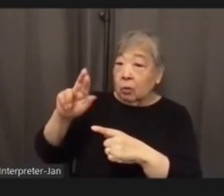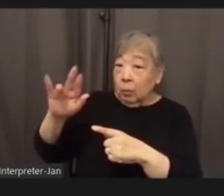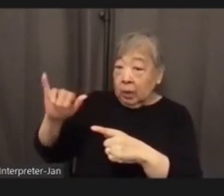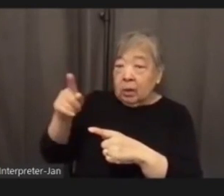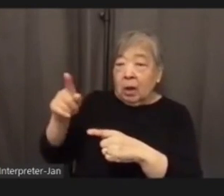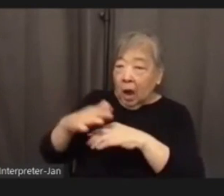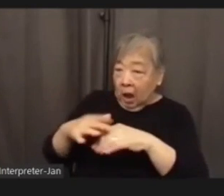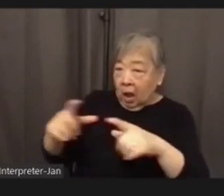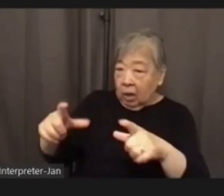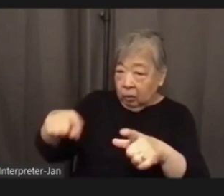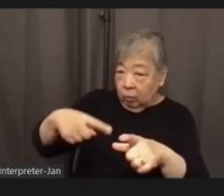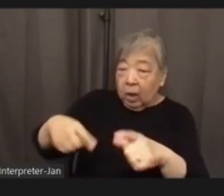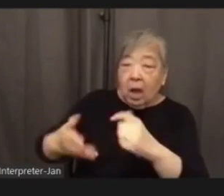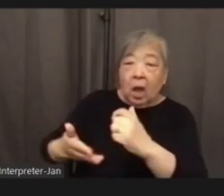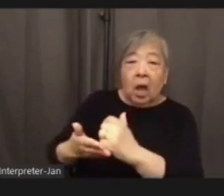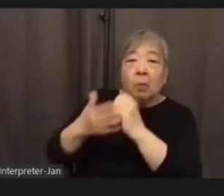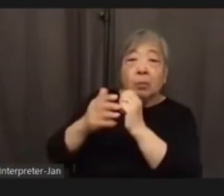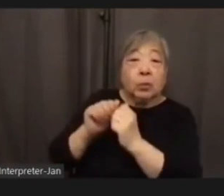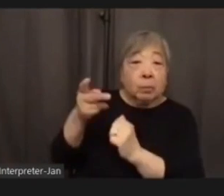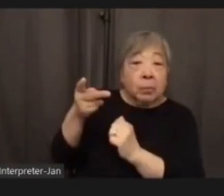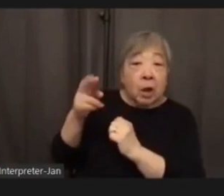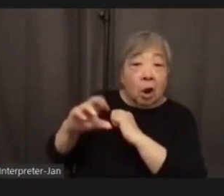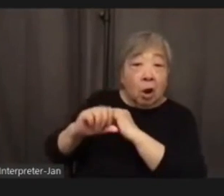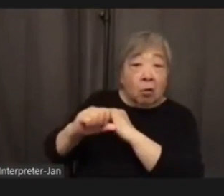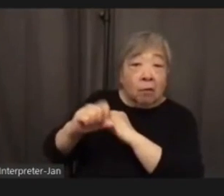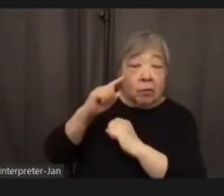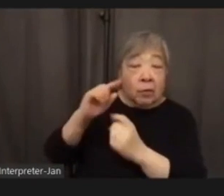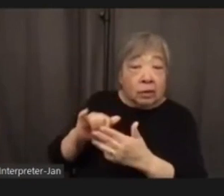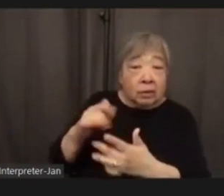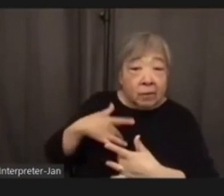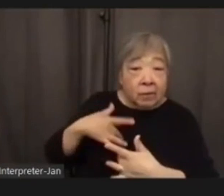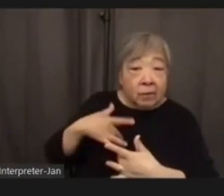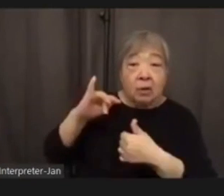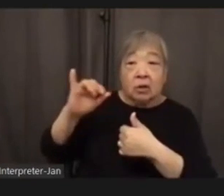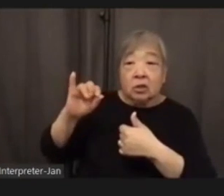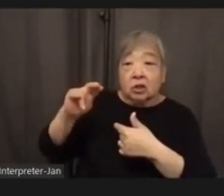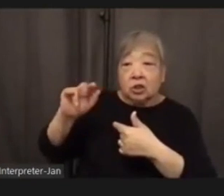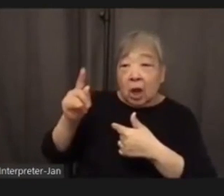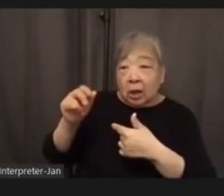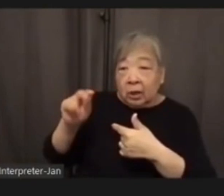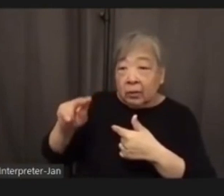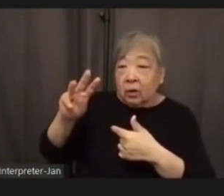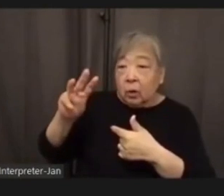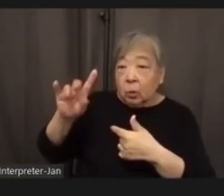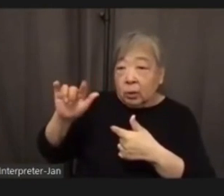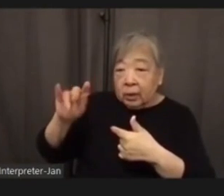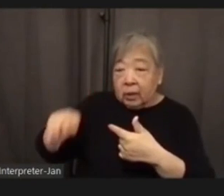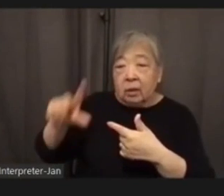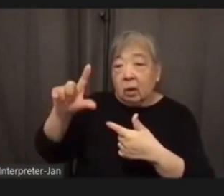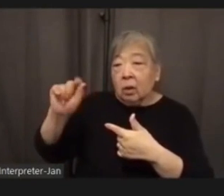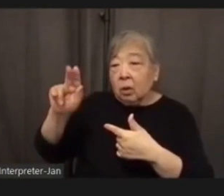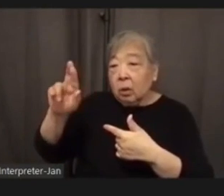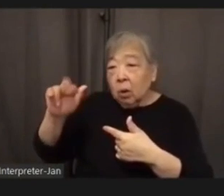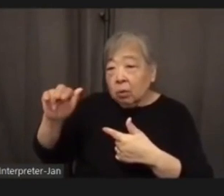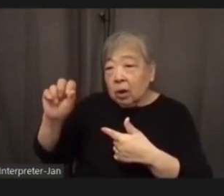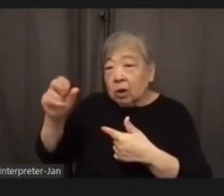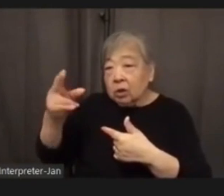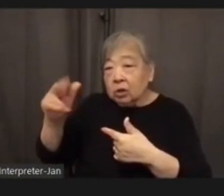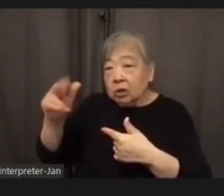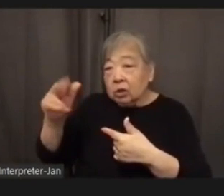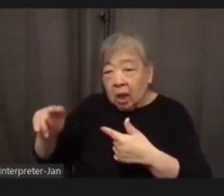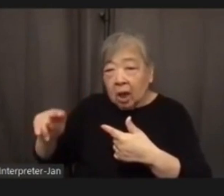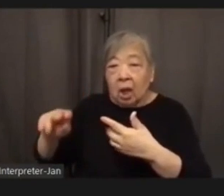the album and helped a lot with the PR for this event, Jonathan Williger, Laura Shanahan, Beshu